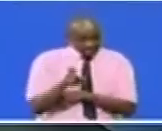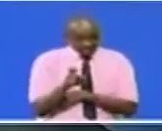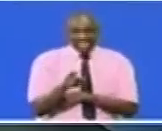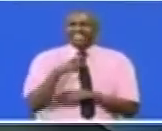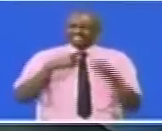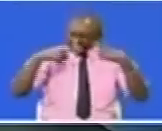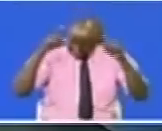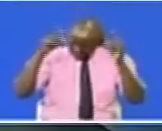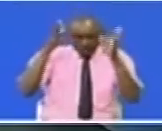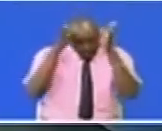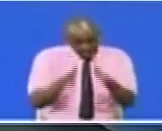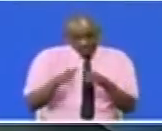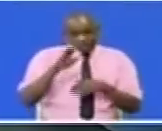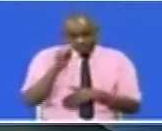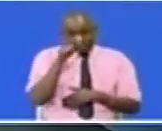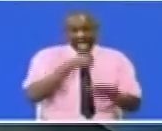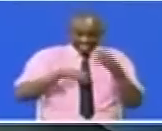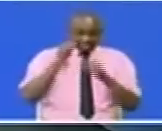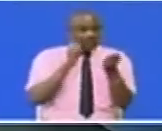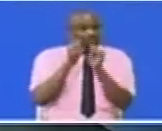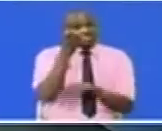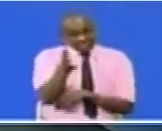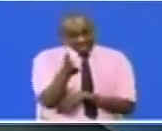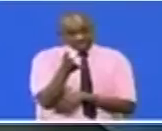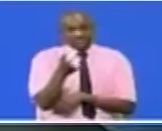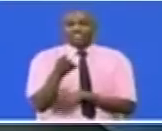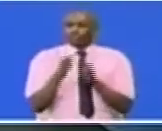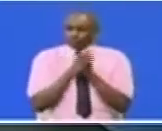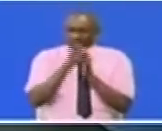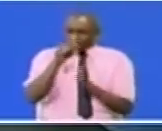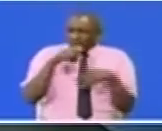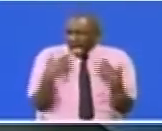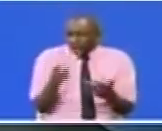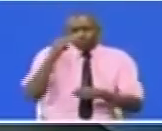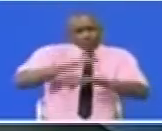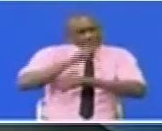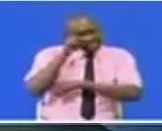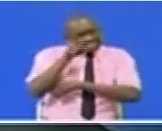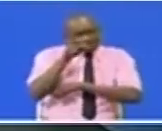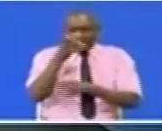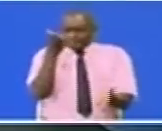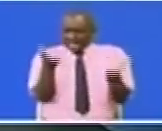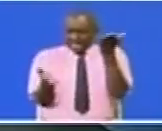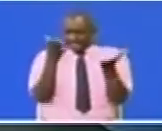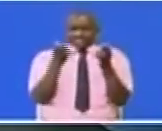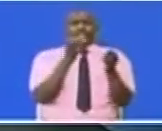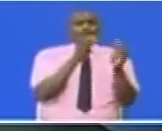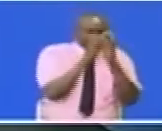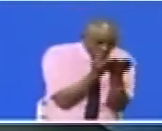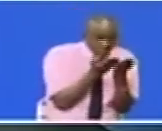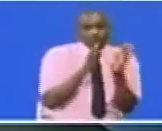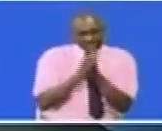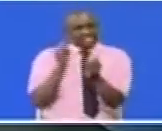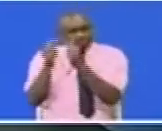most successful candidates were active sports members. Victor Gale reports on how the school creates a balance between books and the